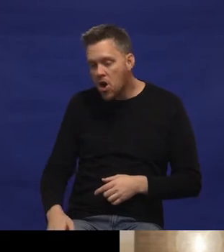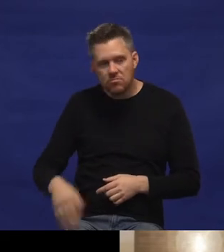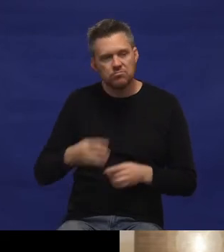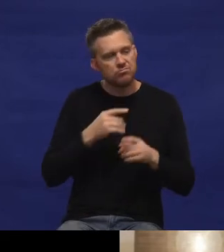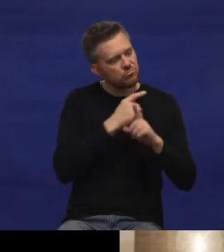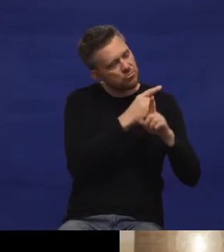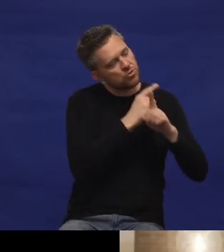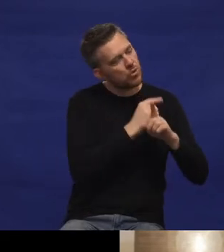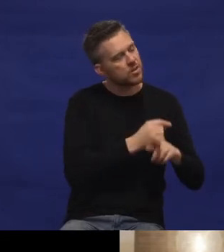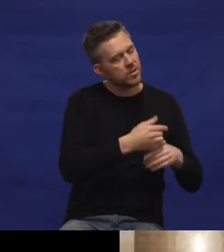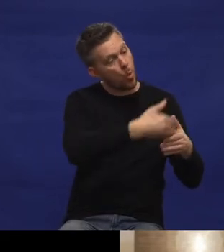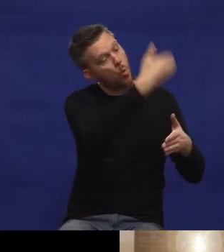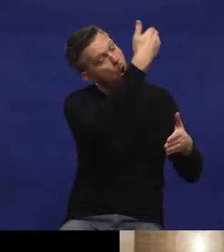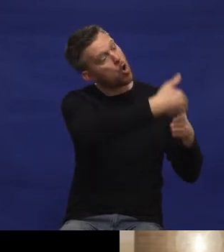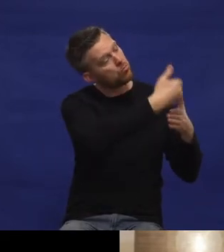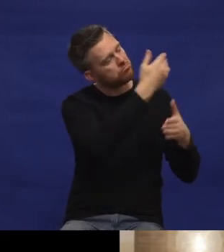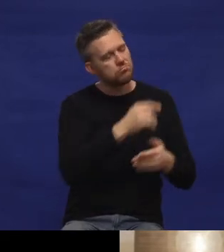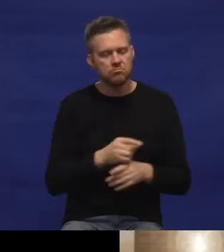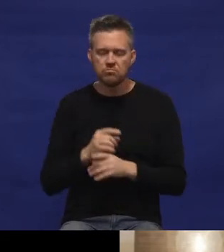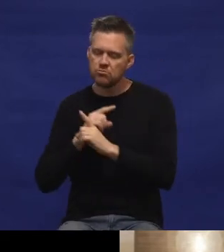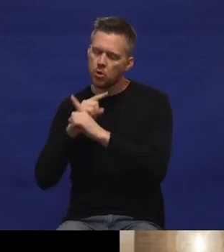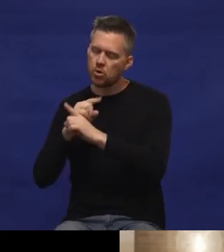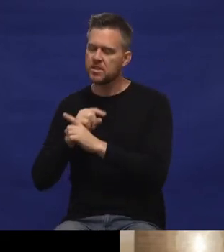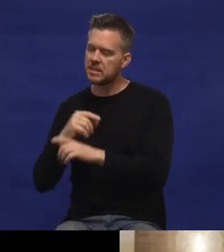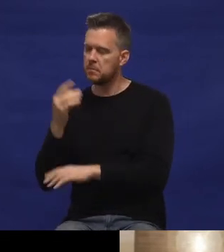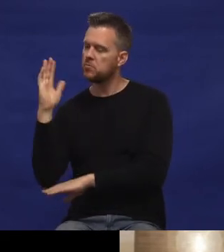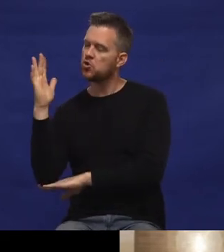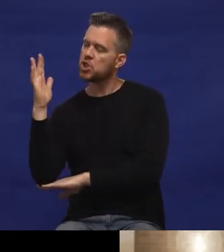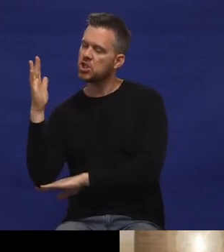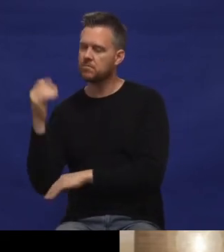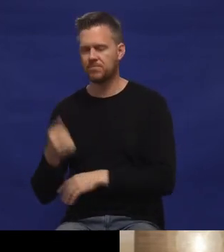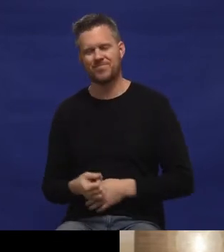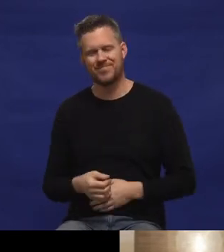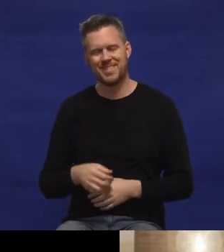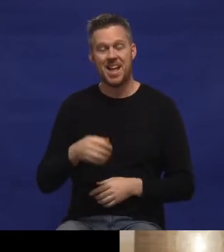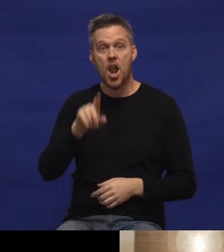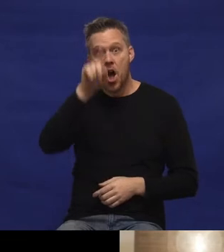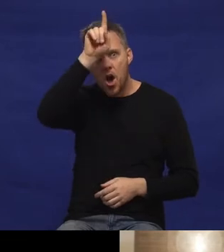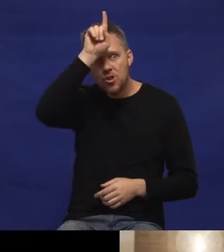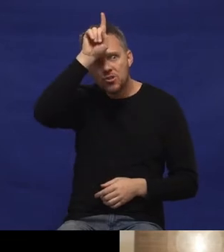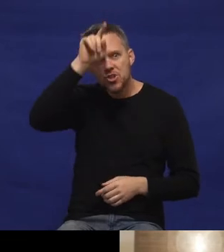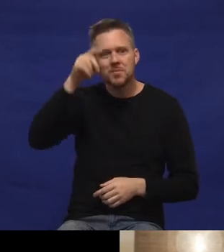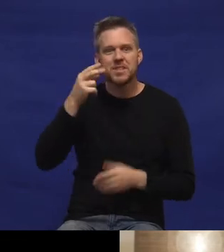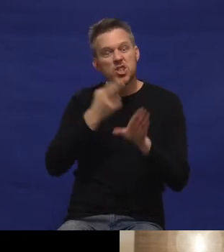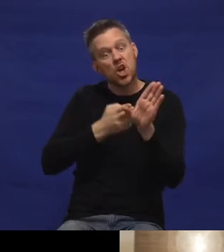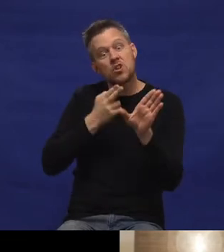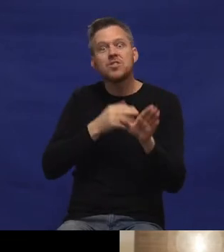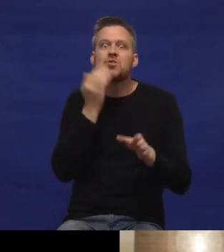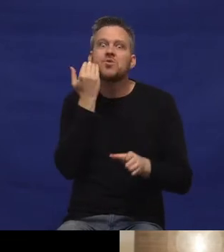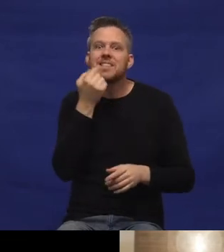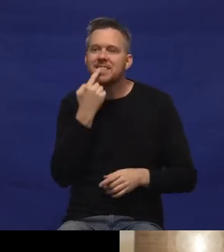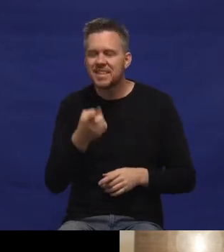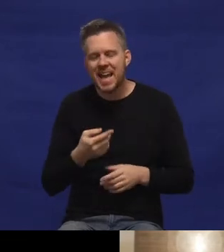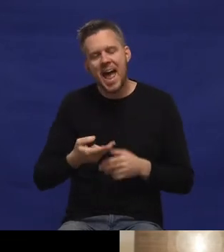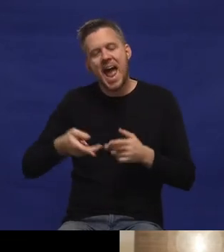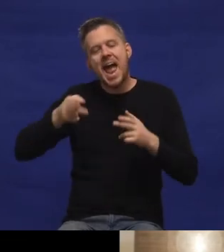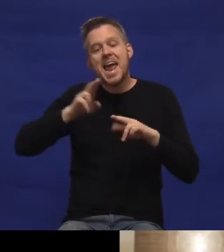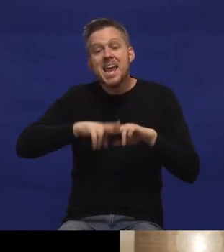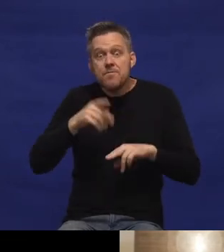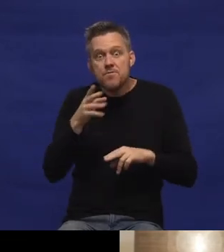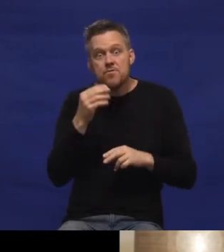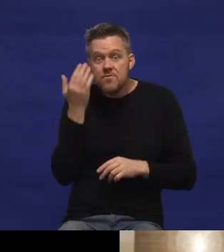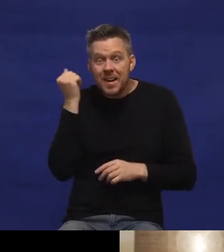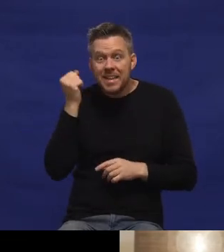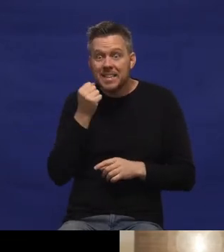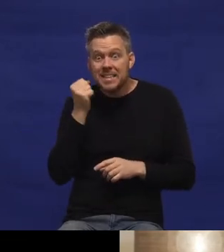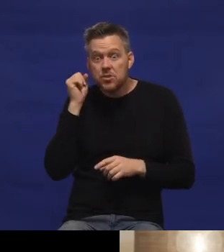In fact, I even heard a German psychiatrist just recently say, if you find yourself talking to the walls, it is okay, you